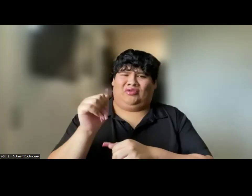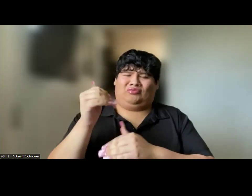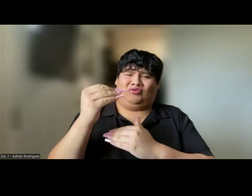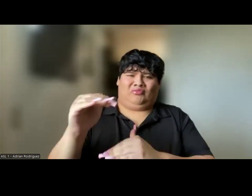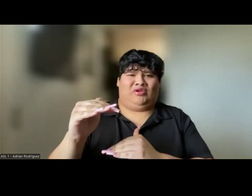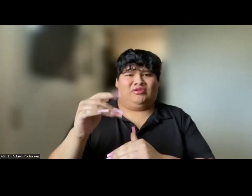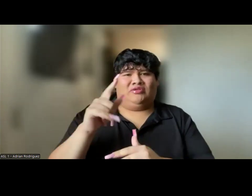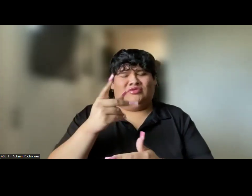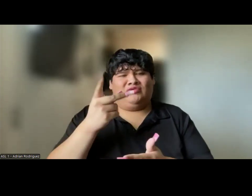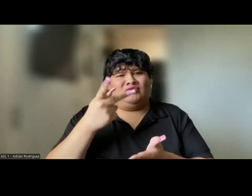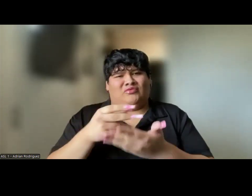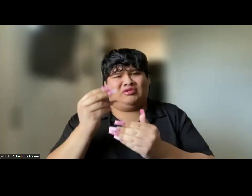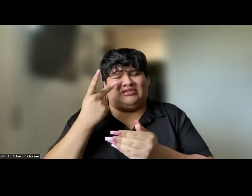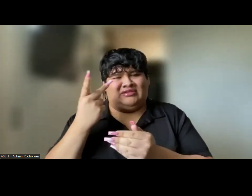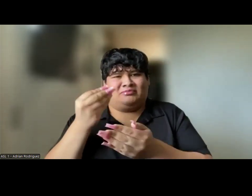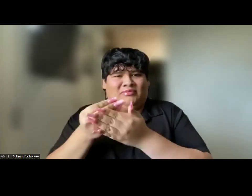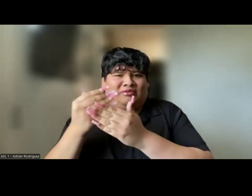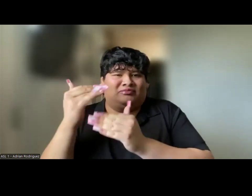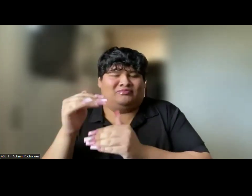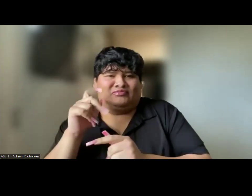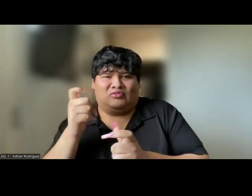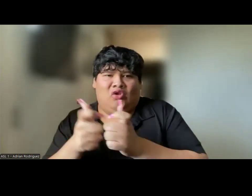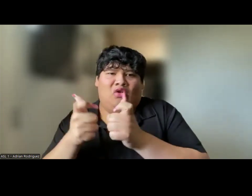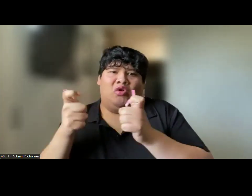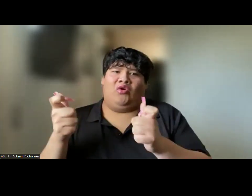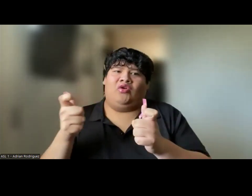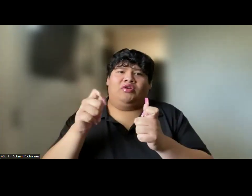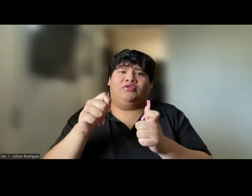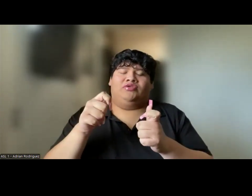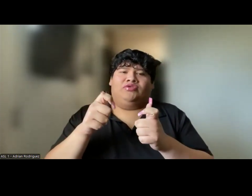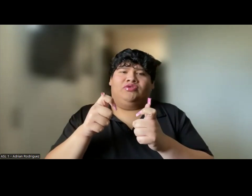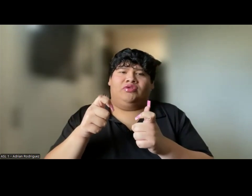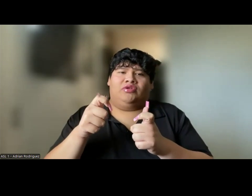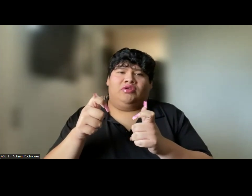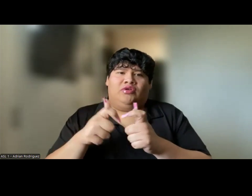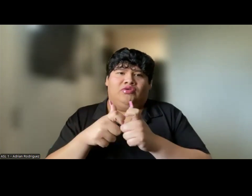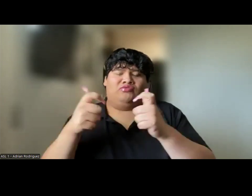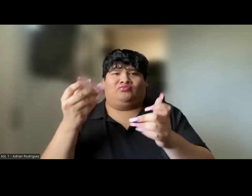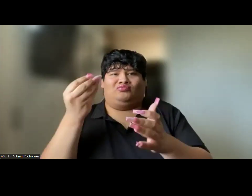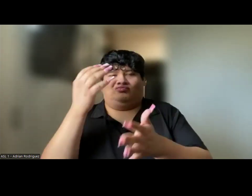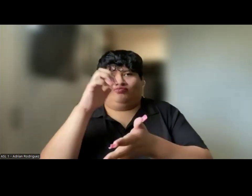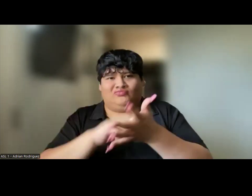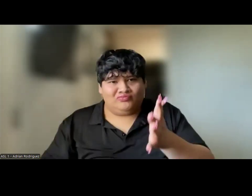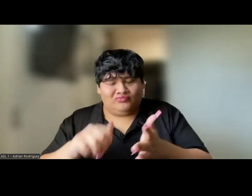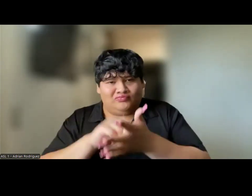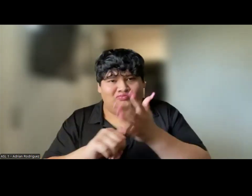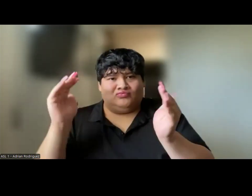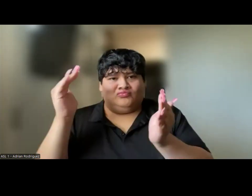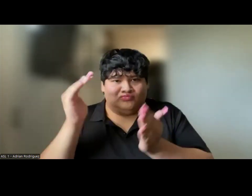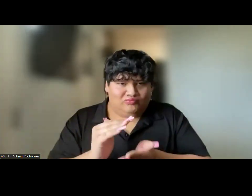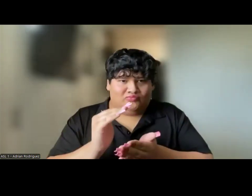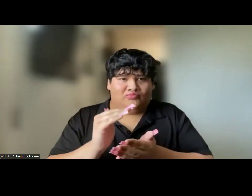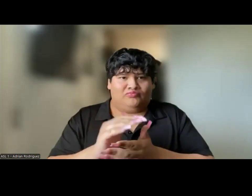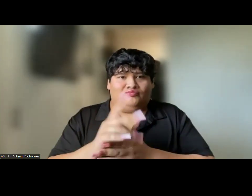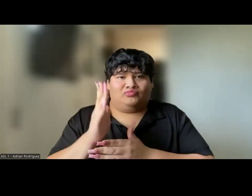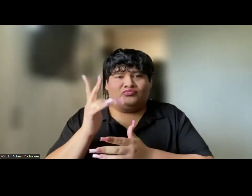We were dealing with some very, very large looking at some very, very large budget deficits. And so we were